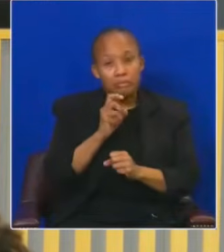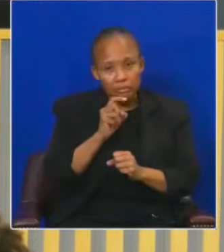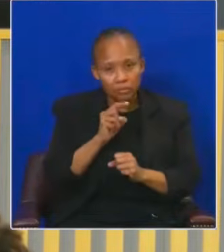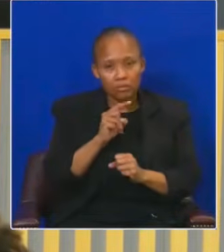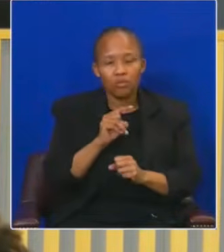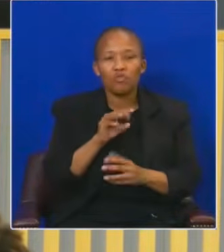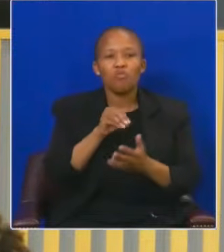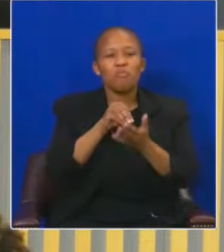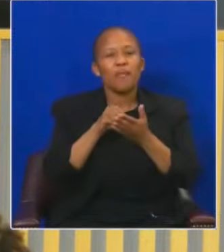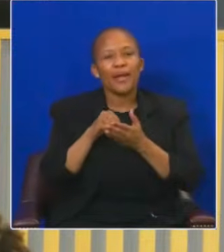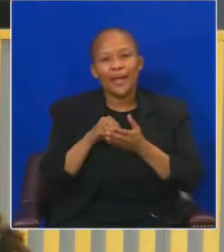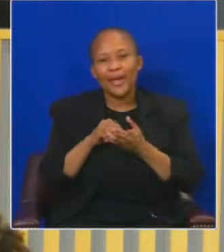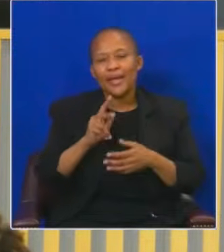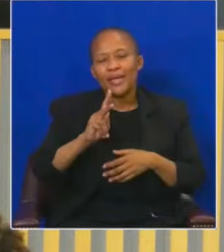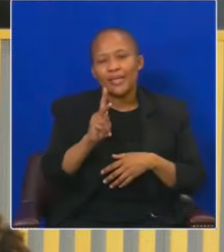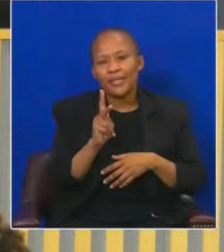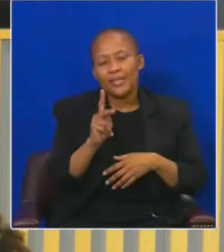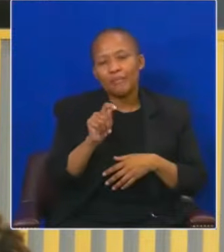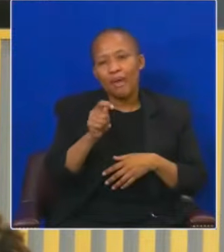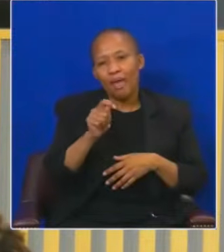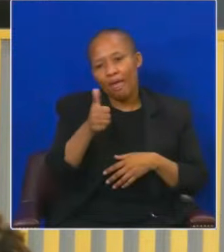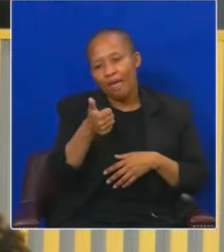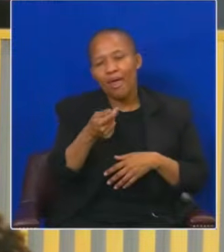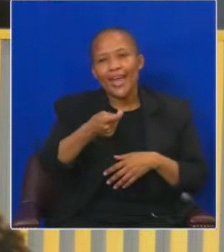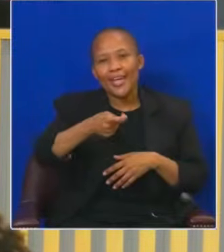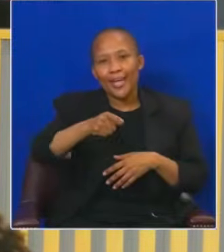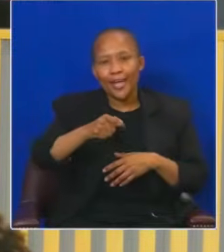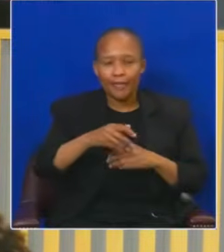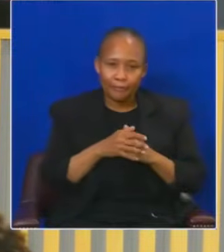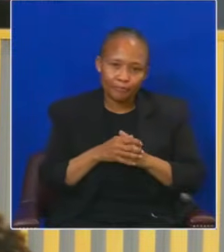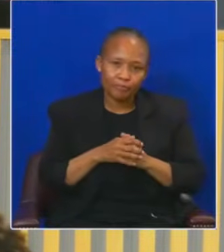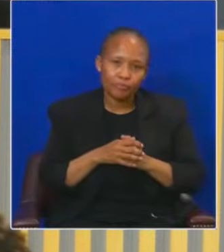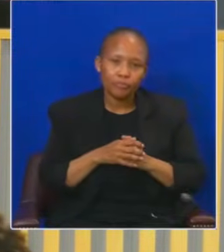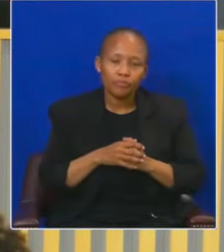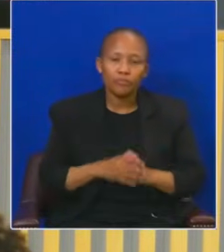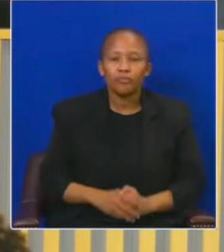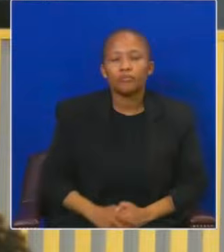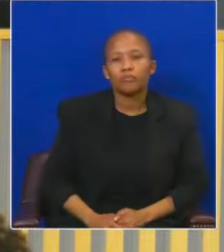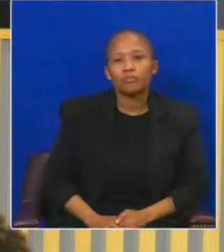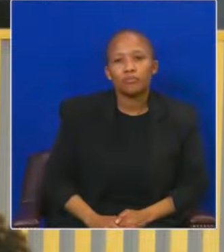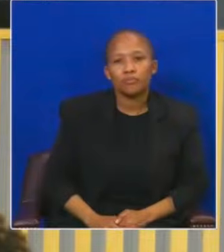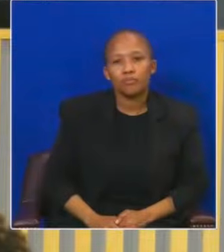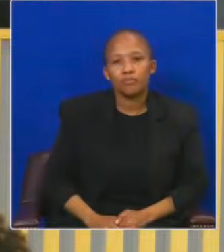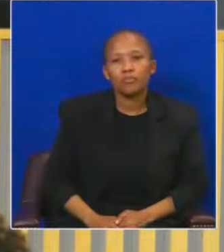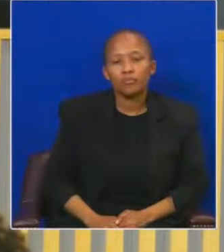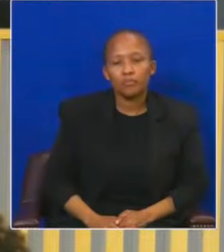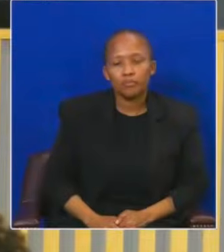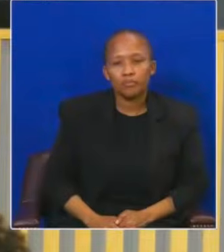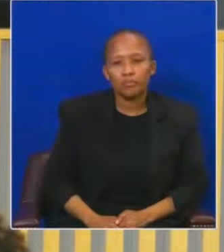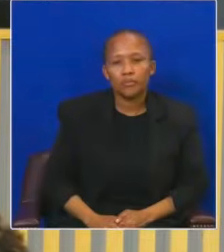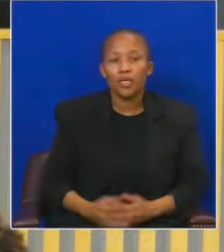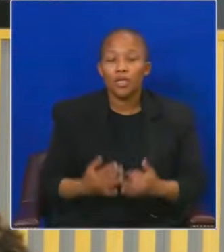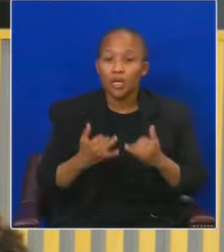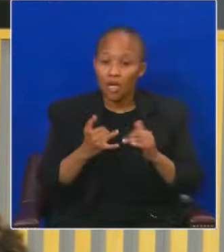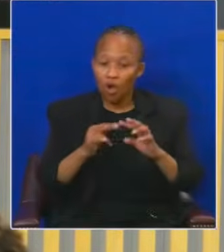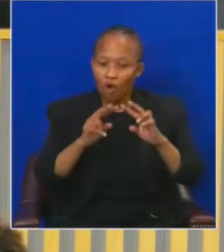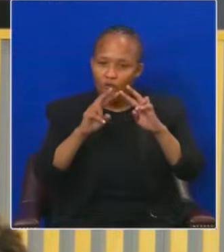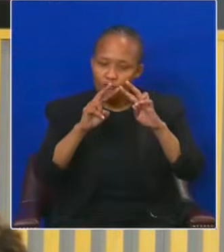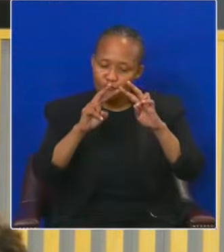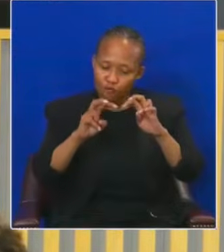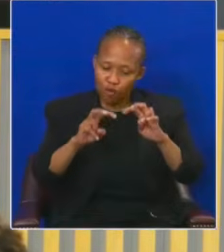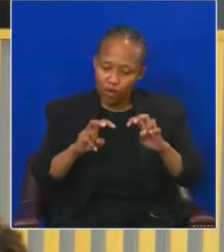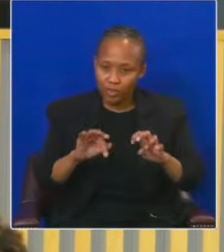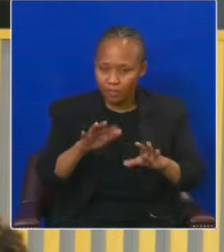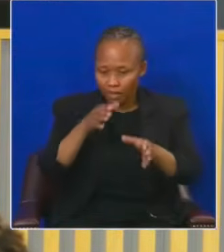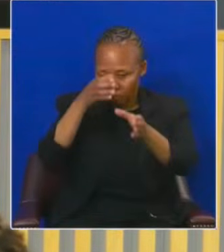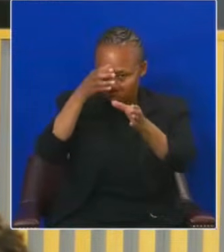Whilst the forensic expert was busy taking the photographs